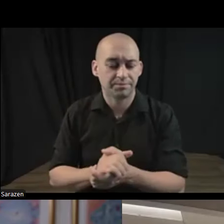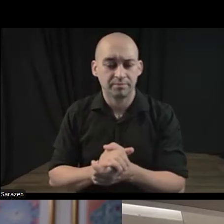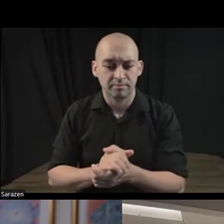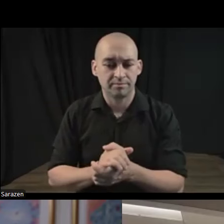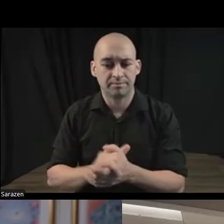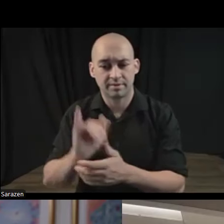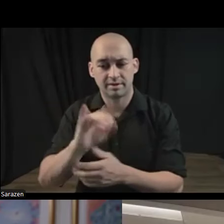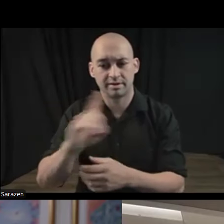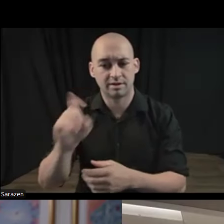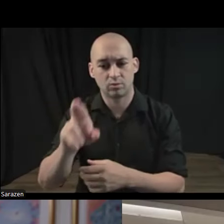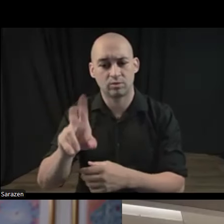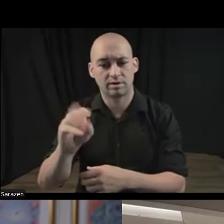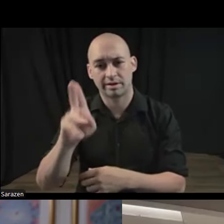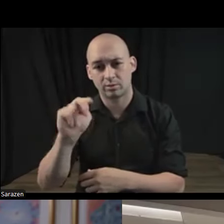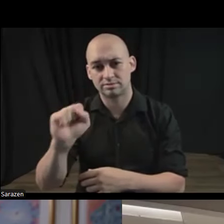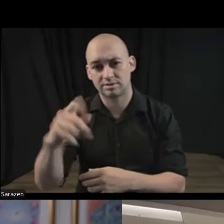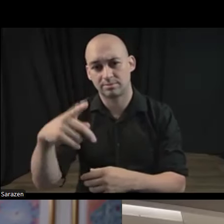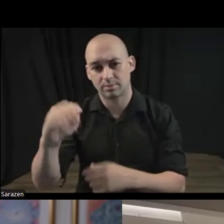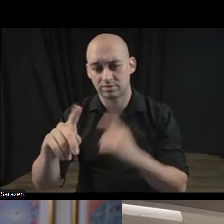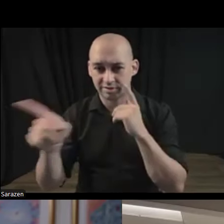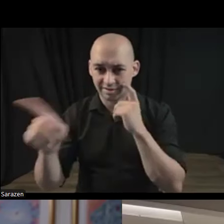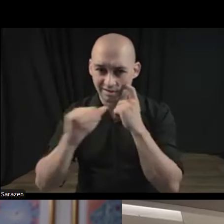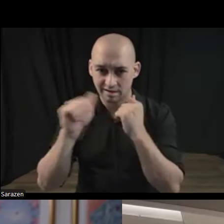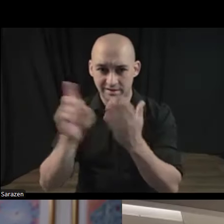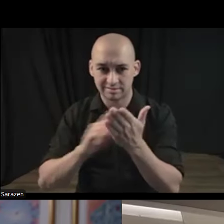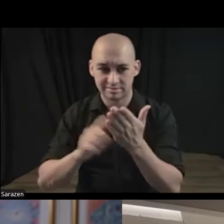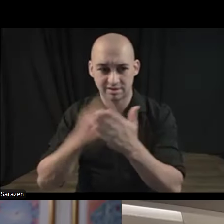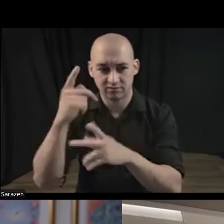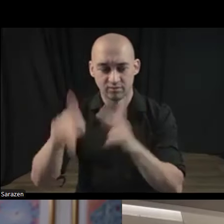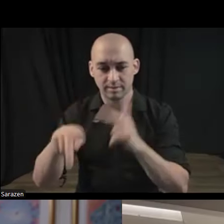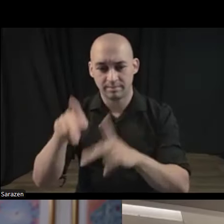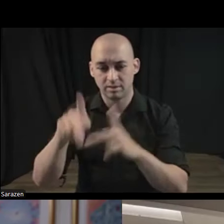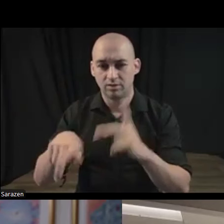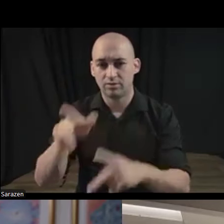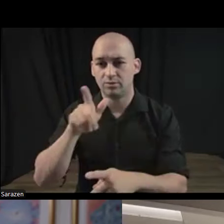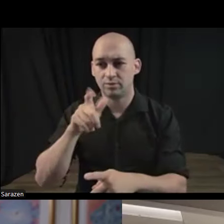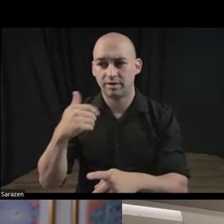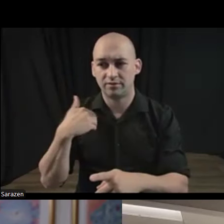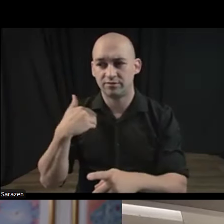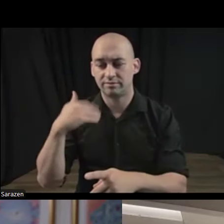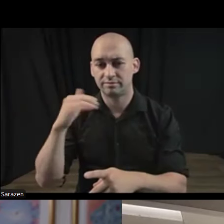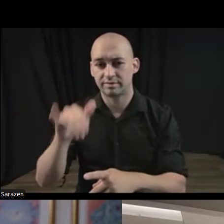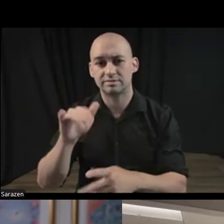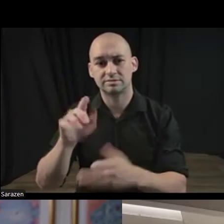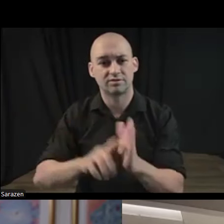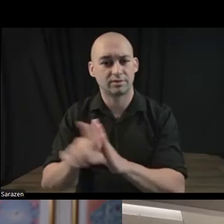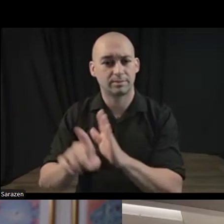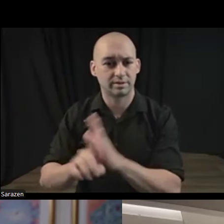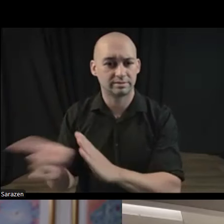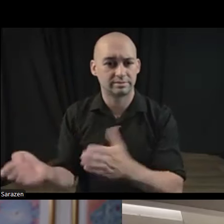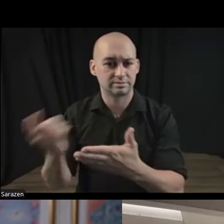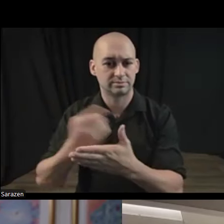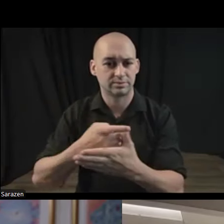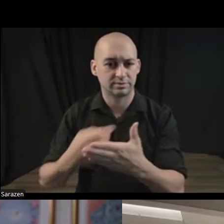IDD or Downs population. They're not designed for people who have those developmental disabilities.